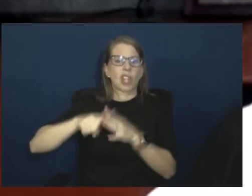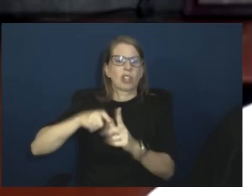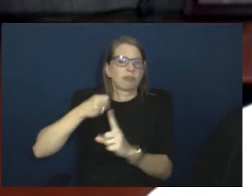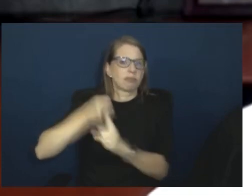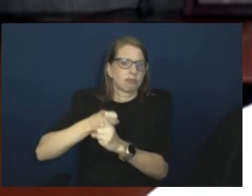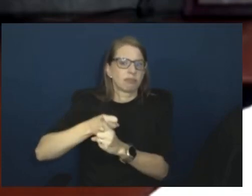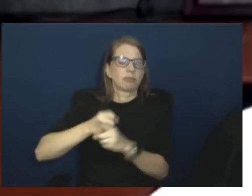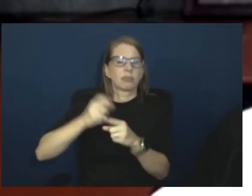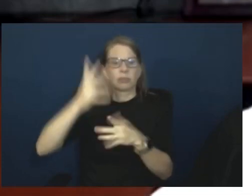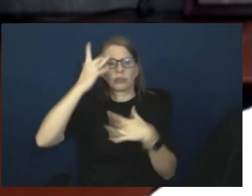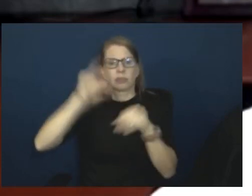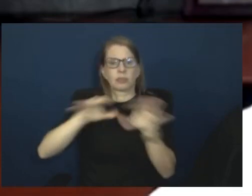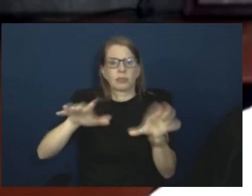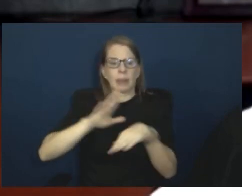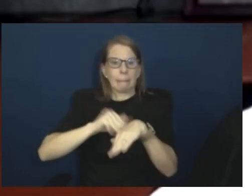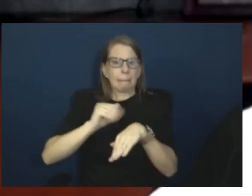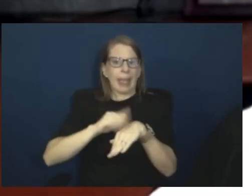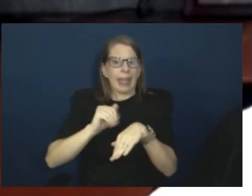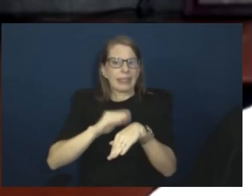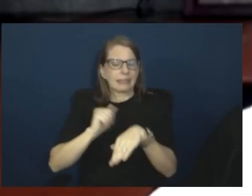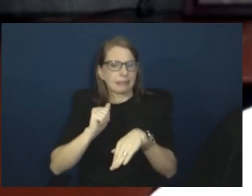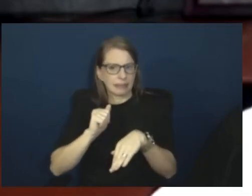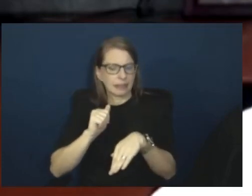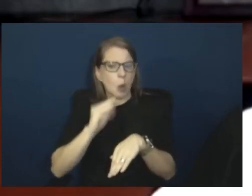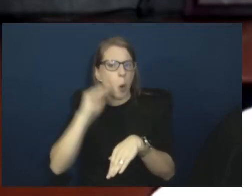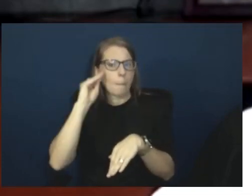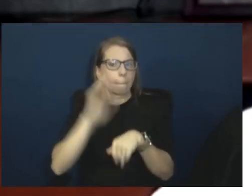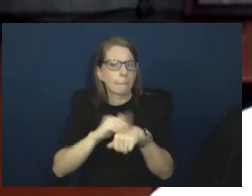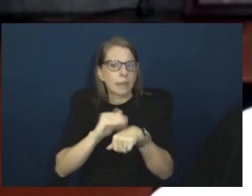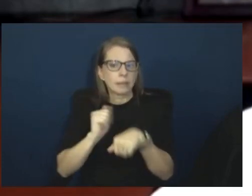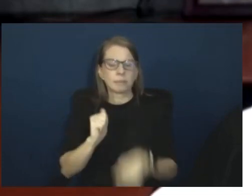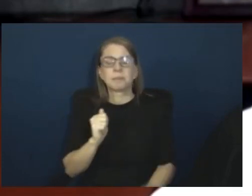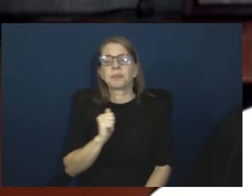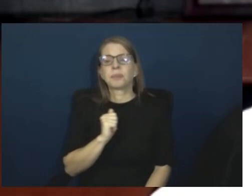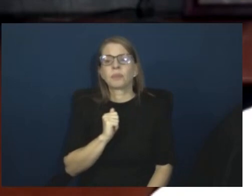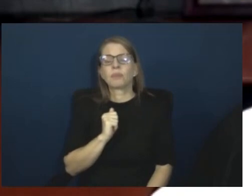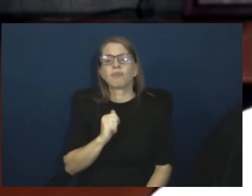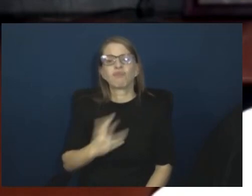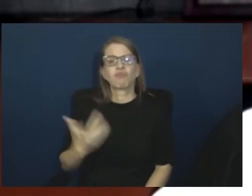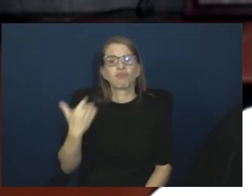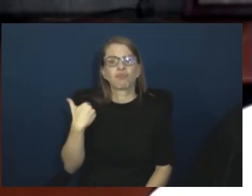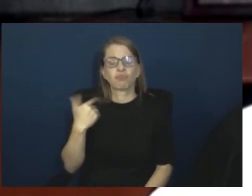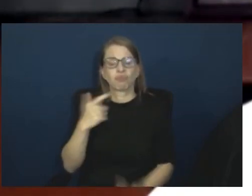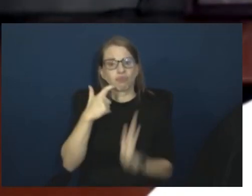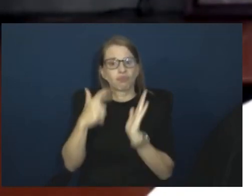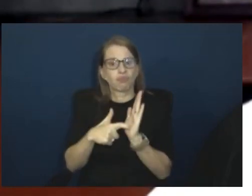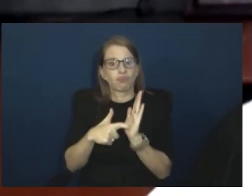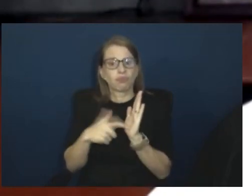with pet companion animals. Early on, it was recognized that